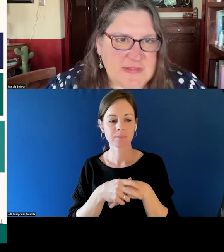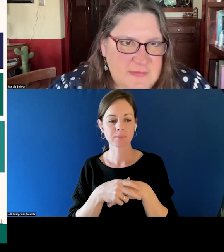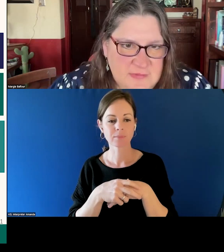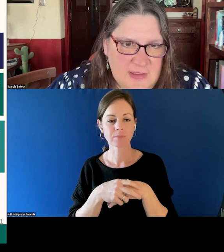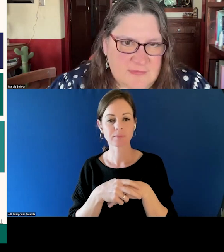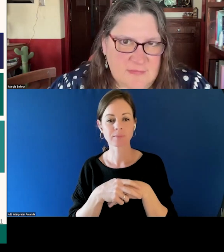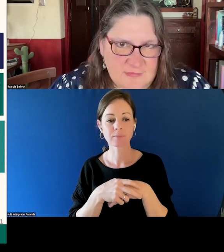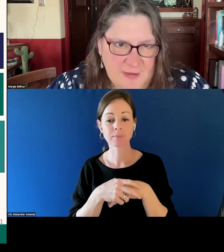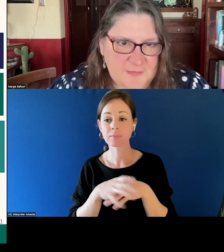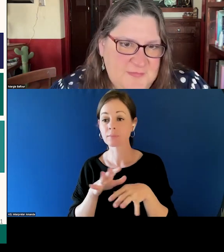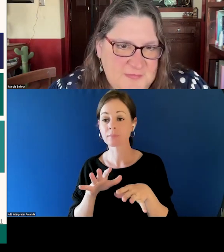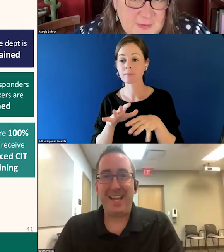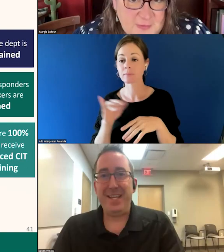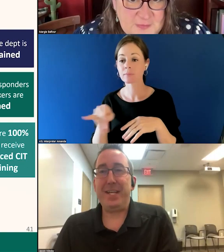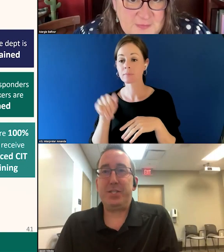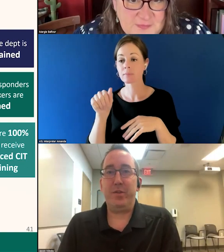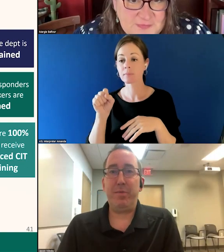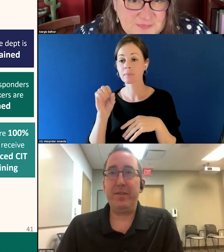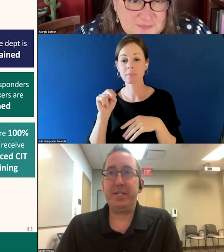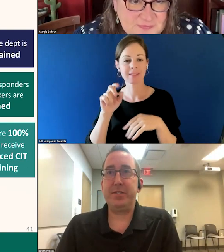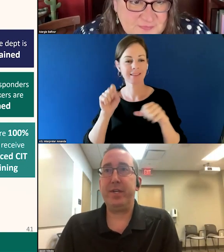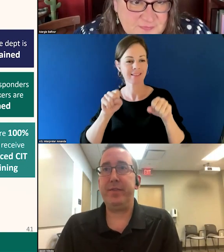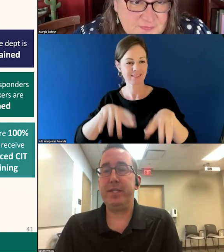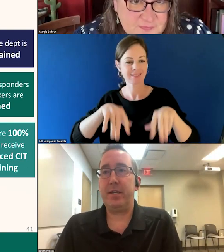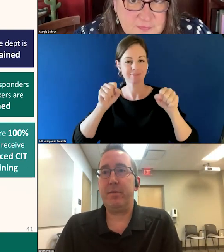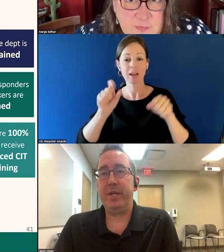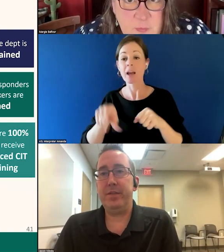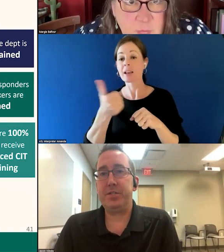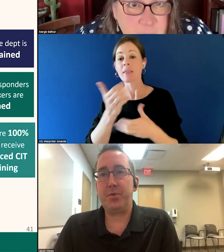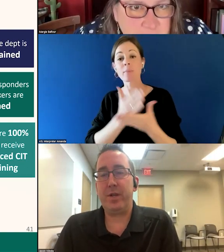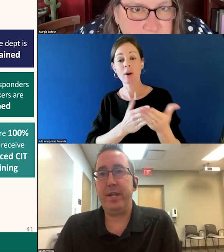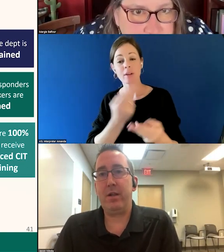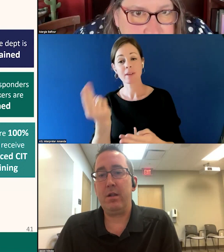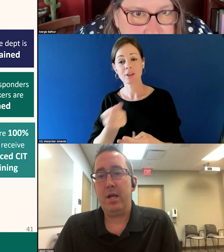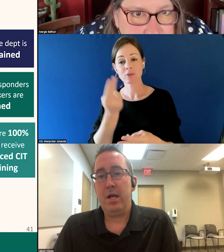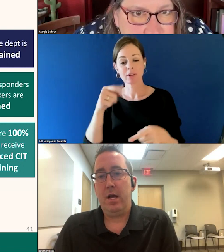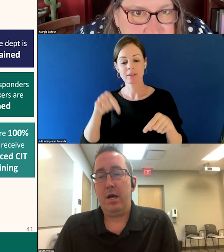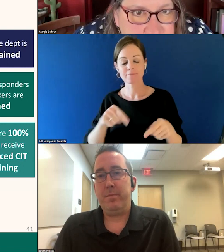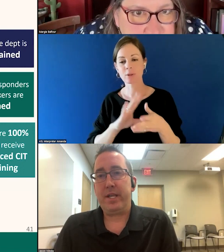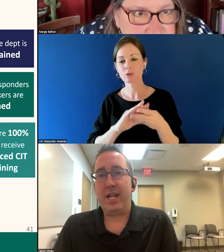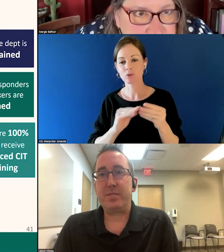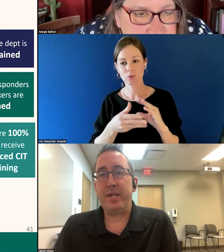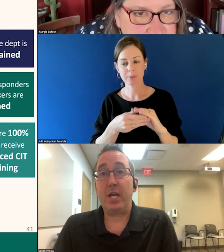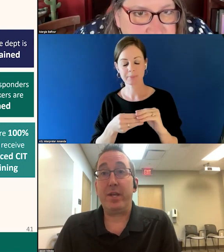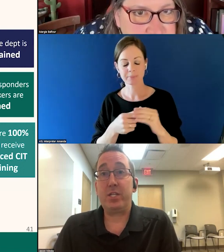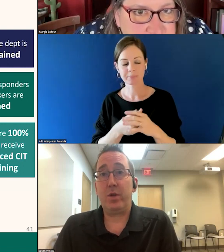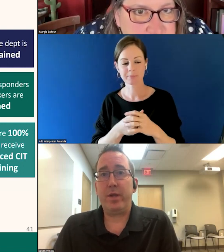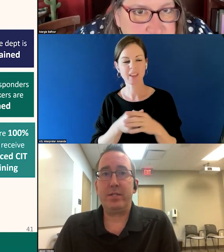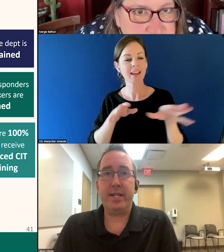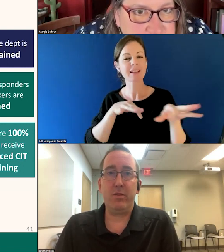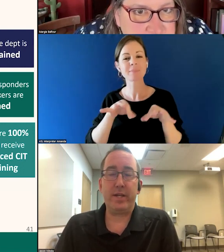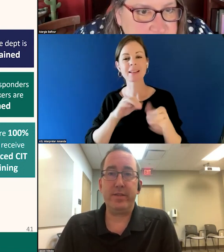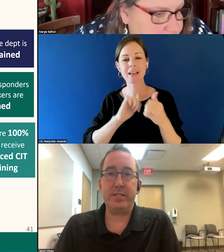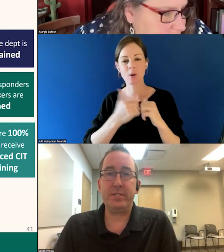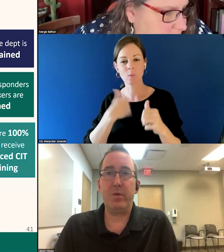Now, Jason can, take over. Yeah. So another part of this history and this story here that kind of explains how we got to where we